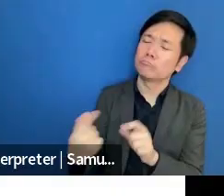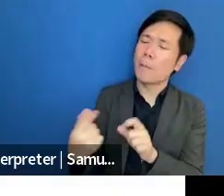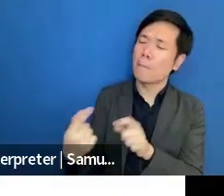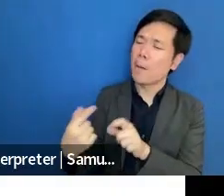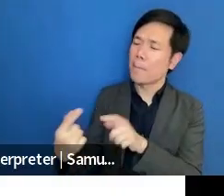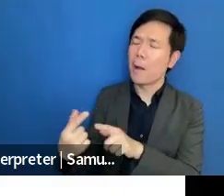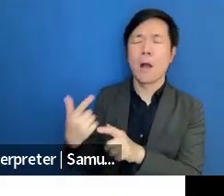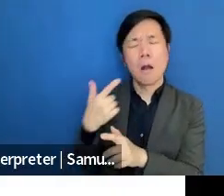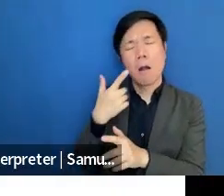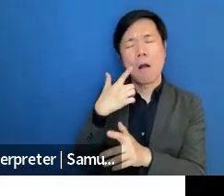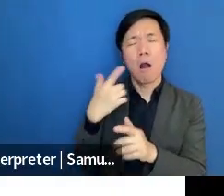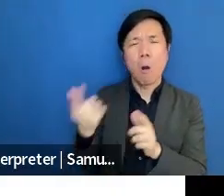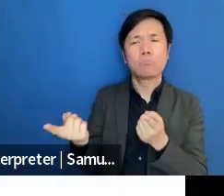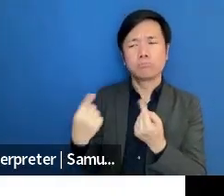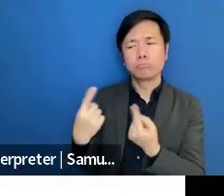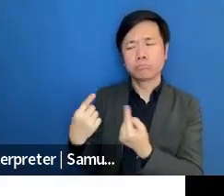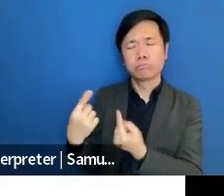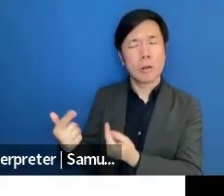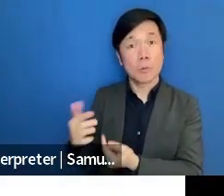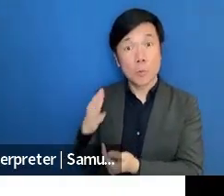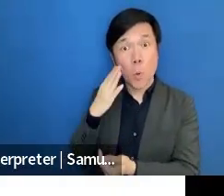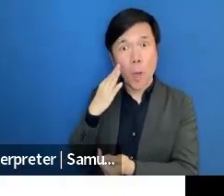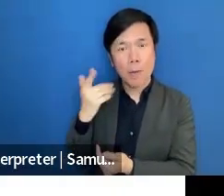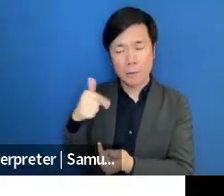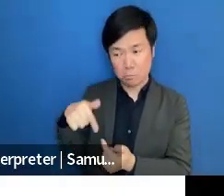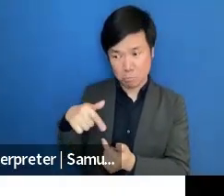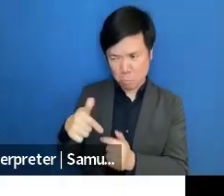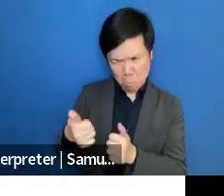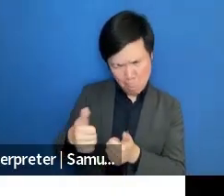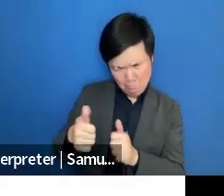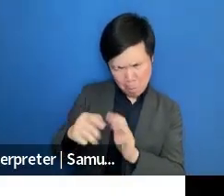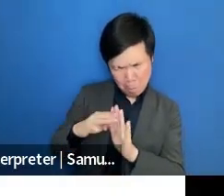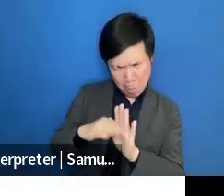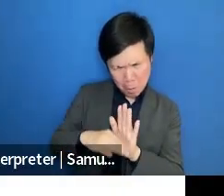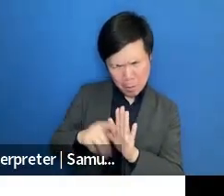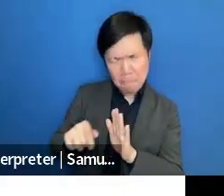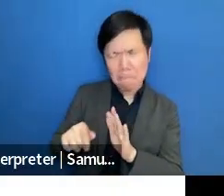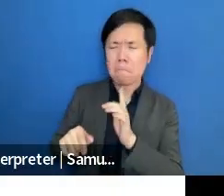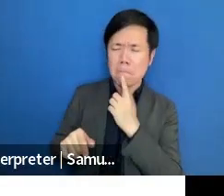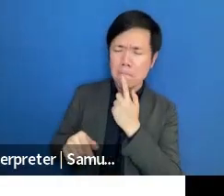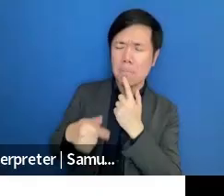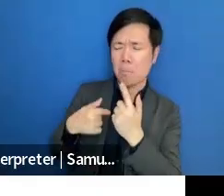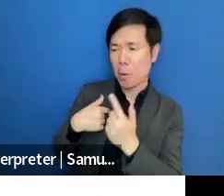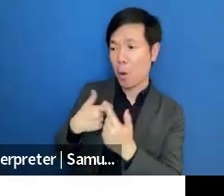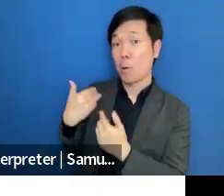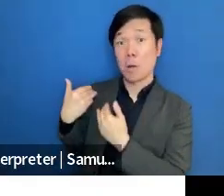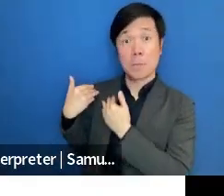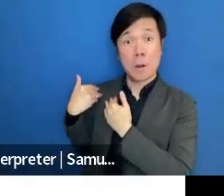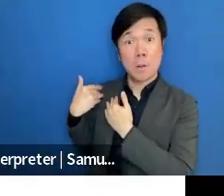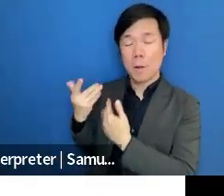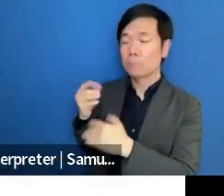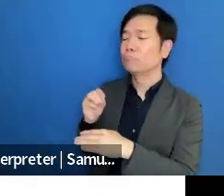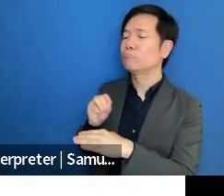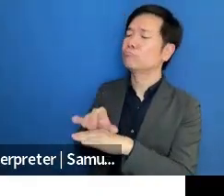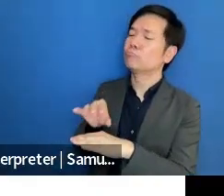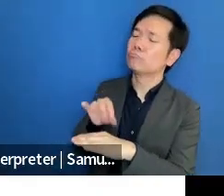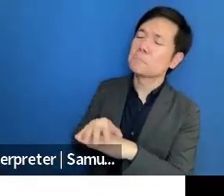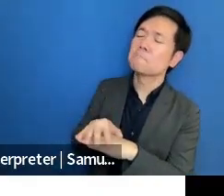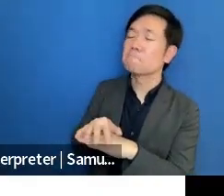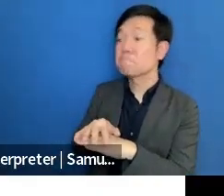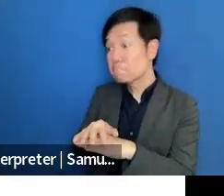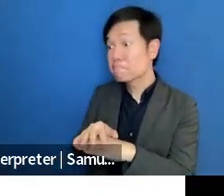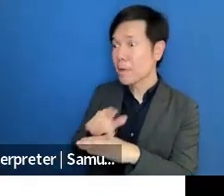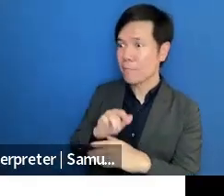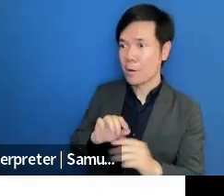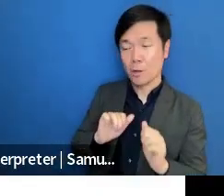implementation to inform our advisory role to the Spotlight Initiative leadership and the different agencies